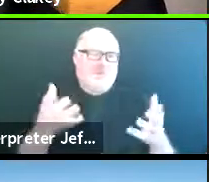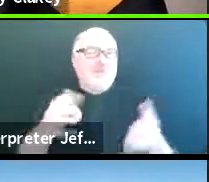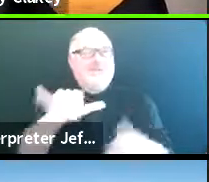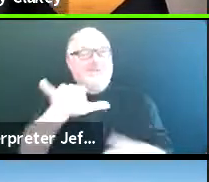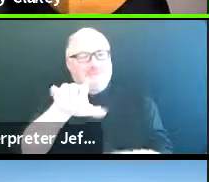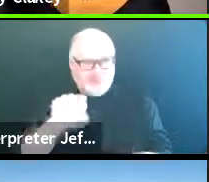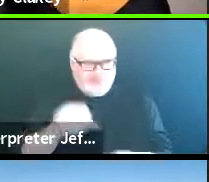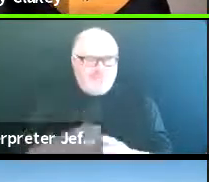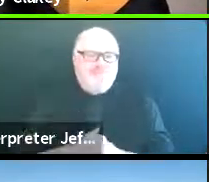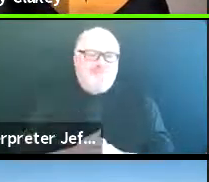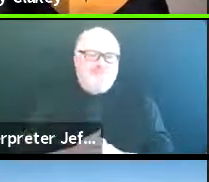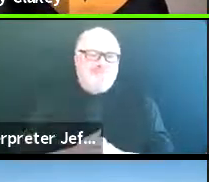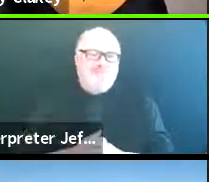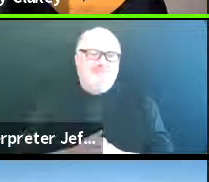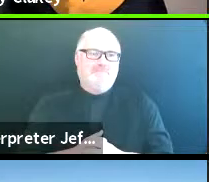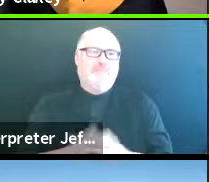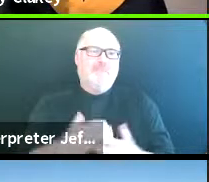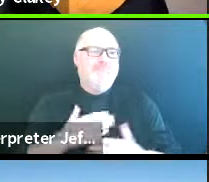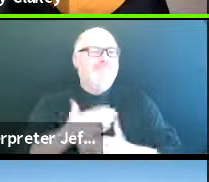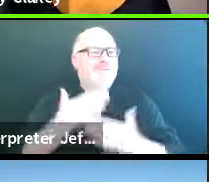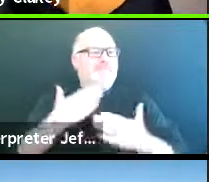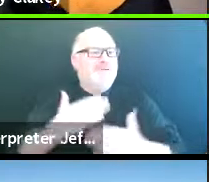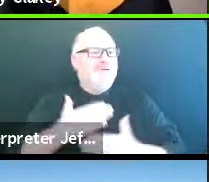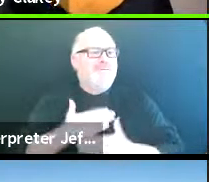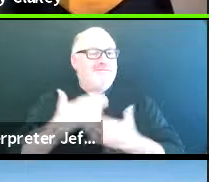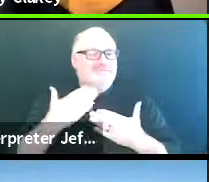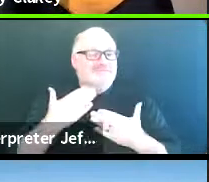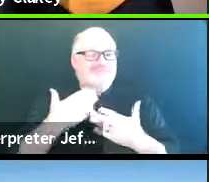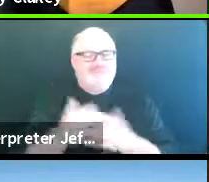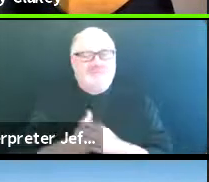I'm very happy on the